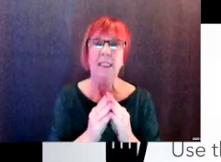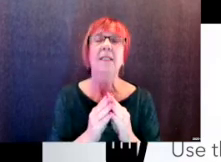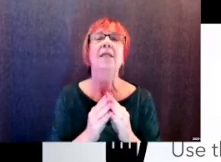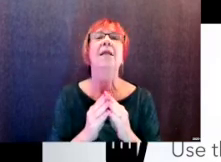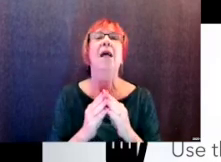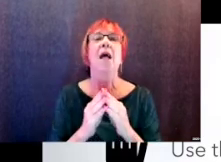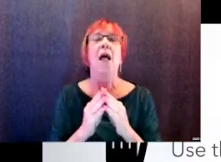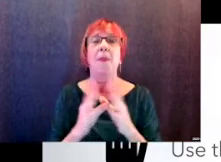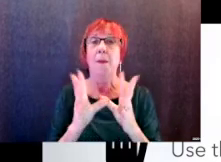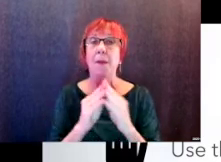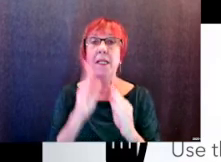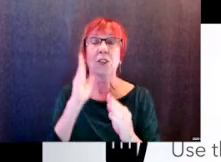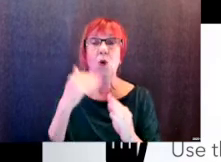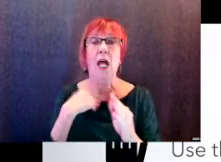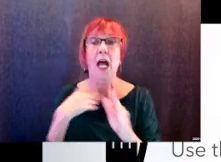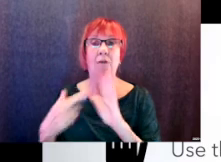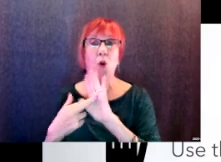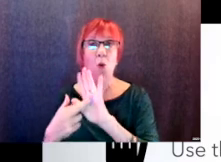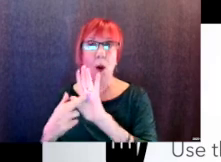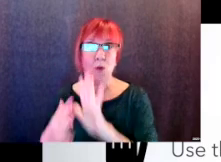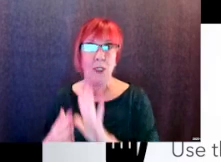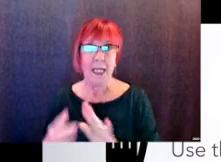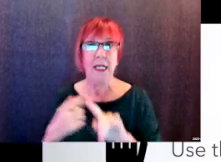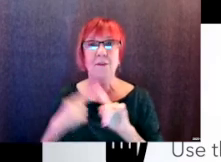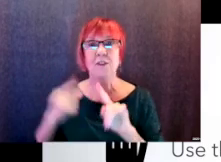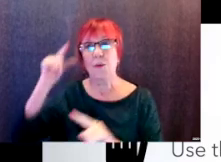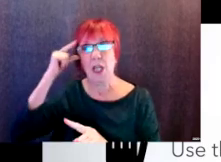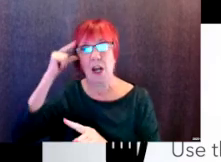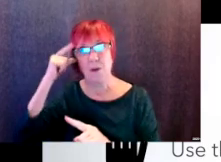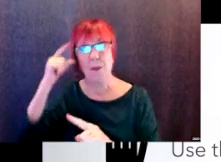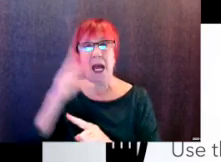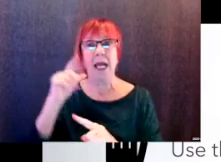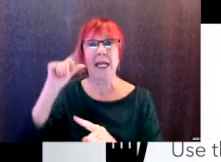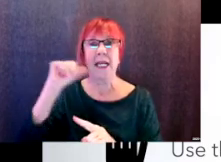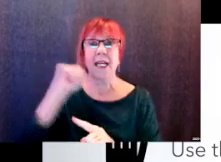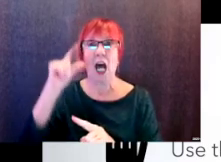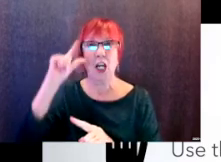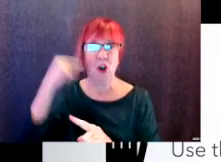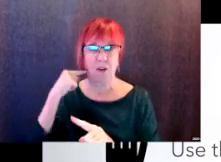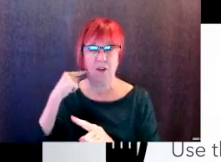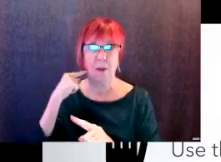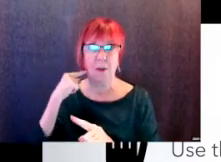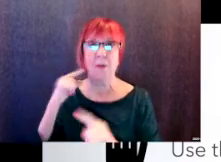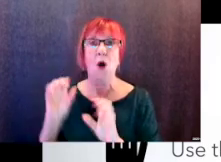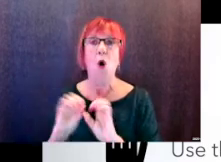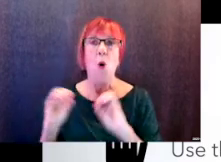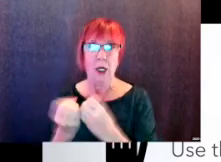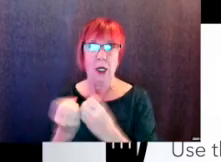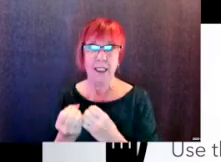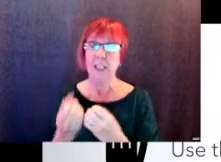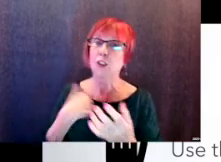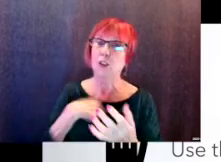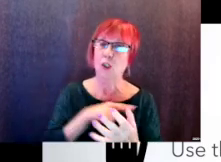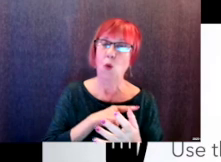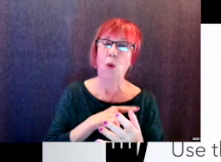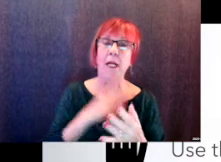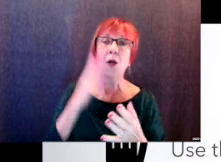you would prefer, you may also email us your comments and questions at